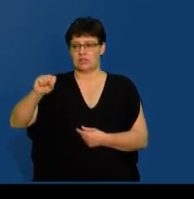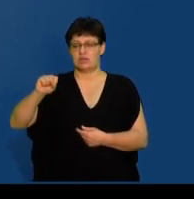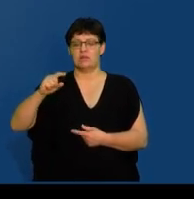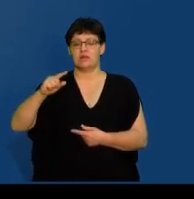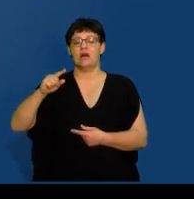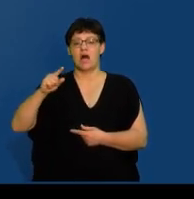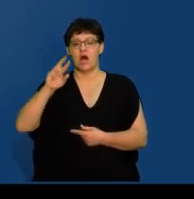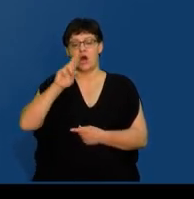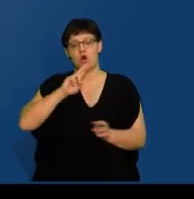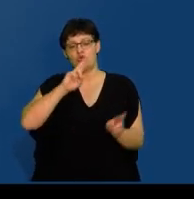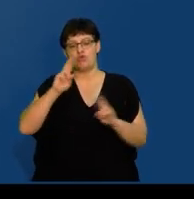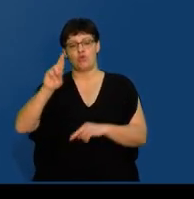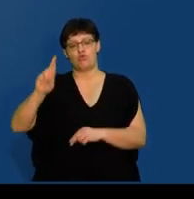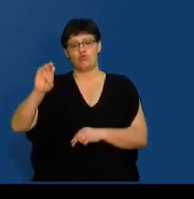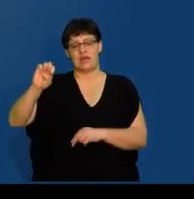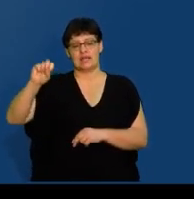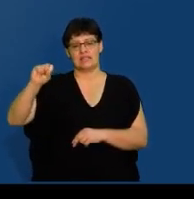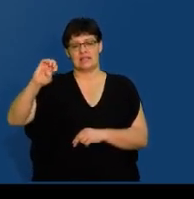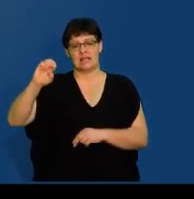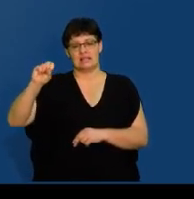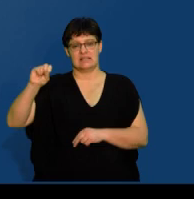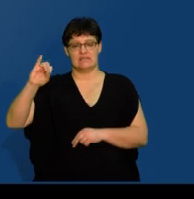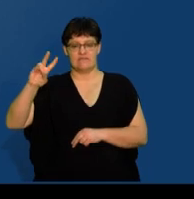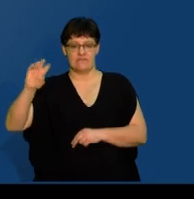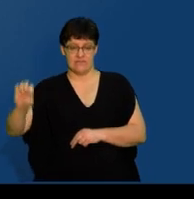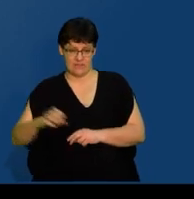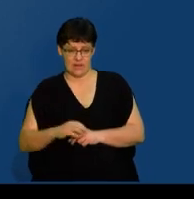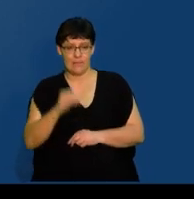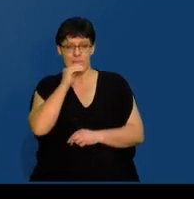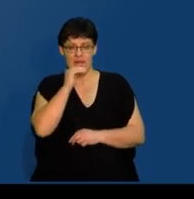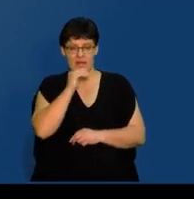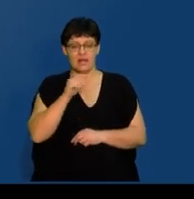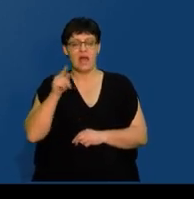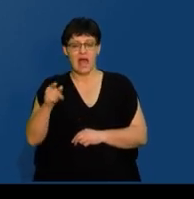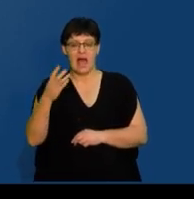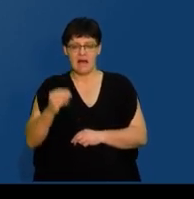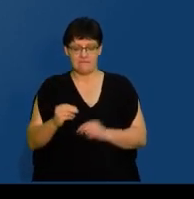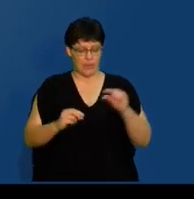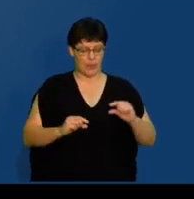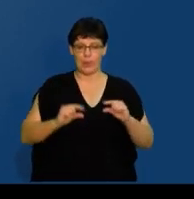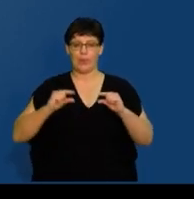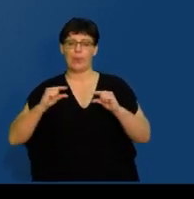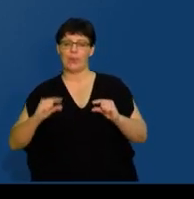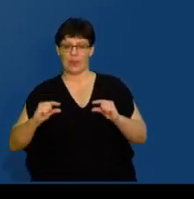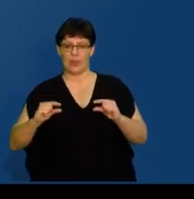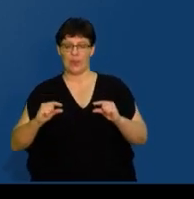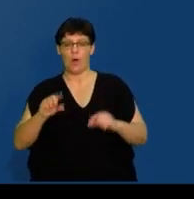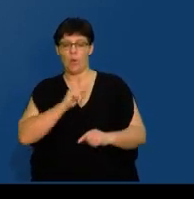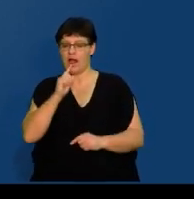recessive, and that would mean that she has 2 recessive alleles for that